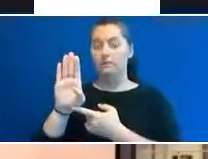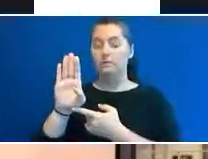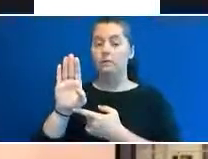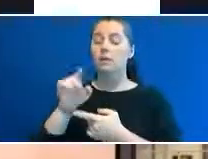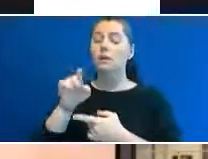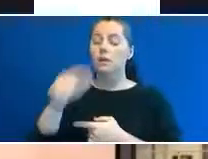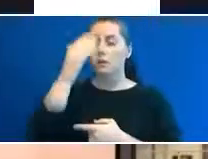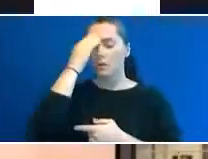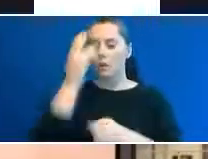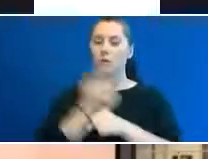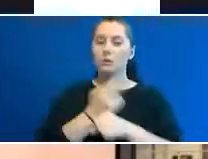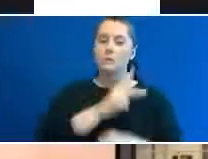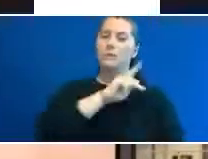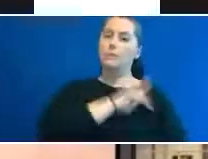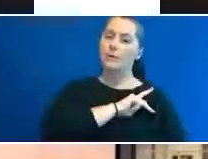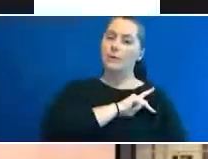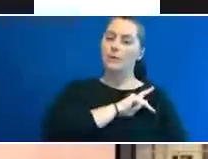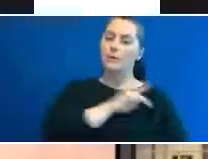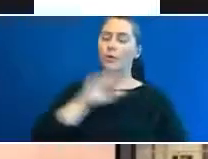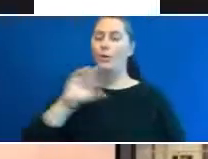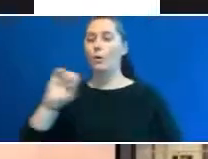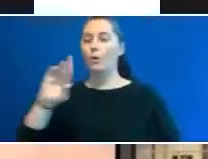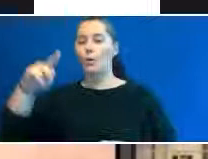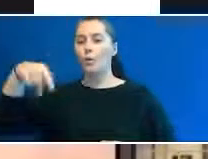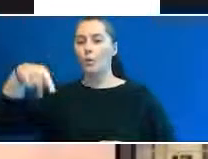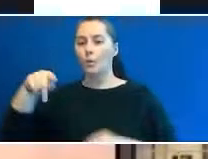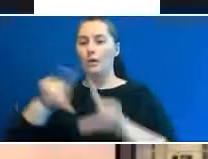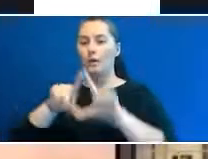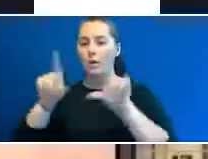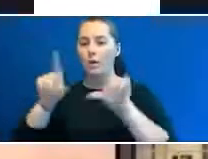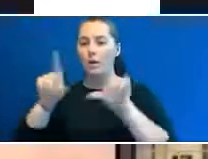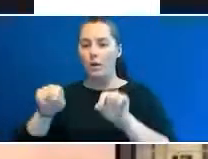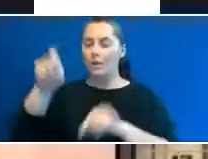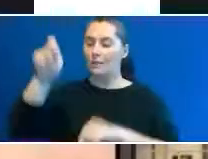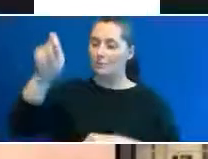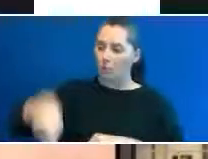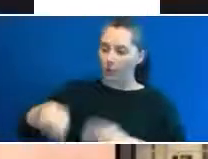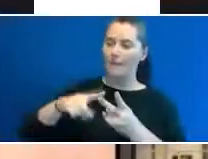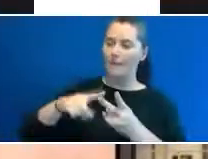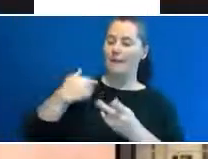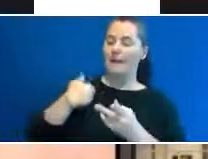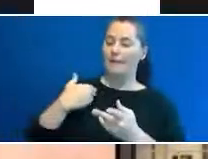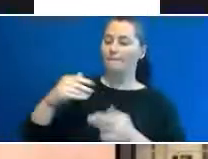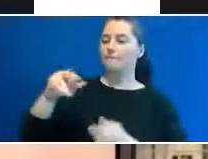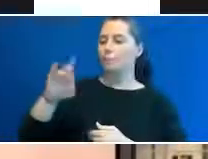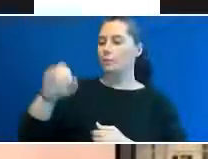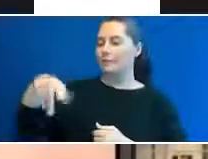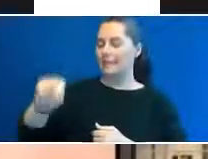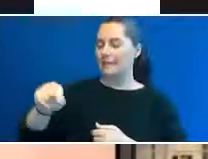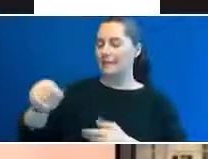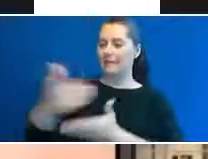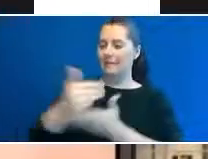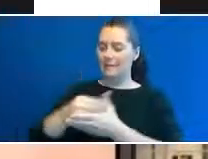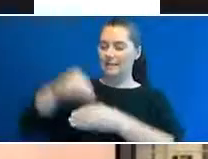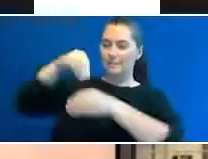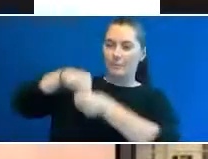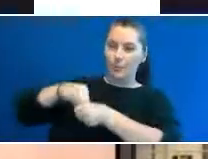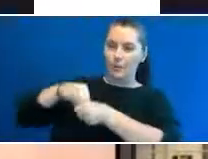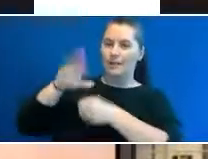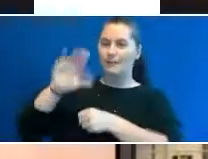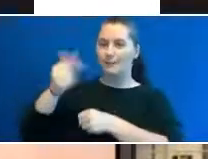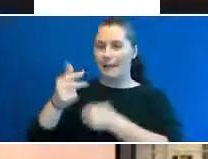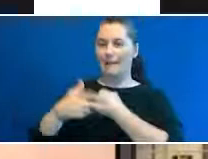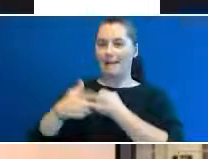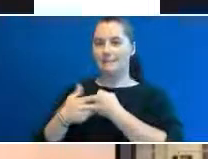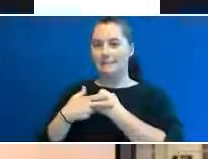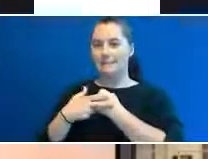corporate card, or swipe our card, we have our receipt, we collect it, we stuff it in our back pocket or into that Ziploc baggie, and